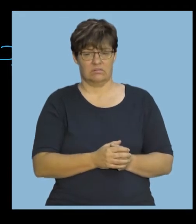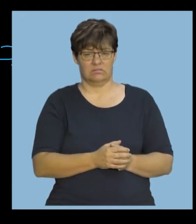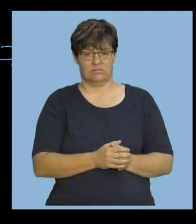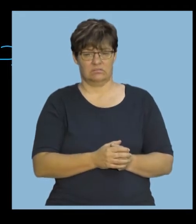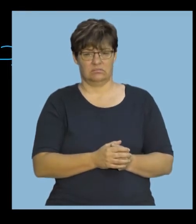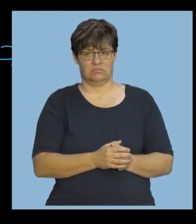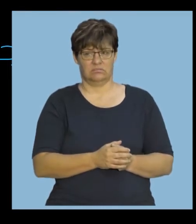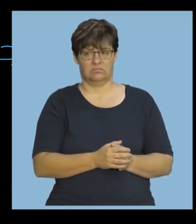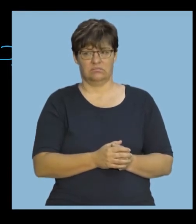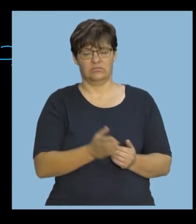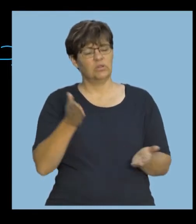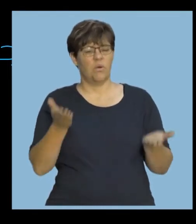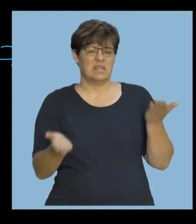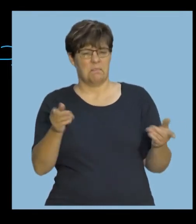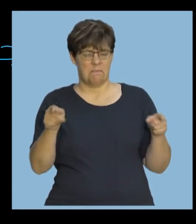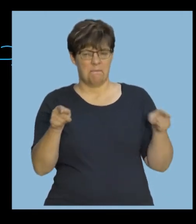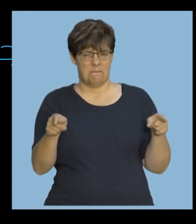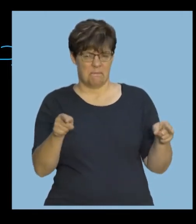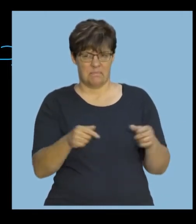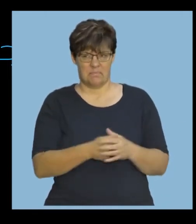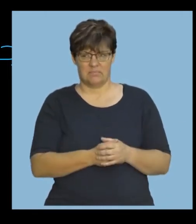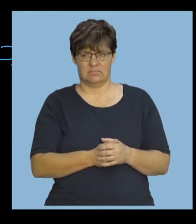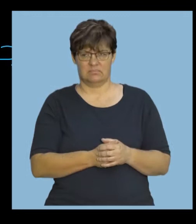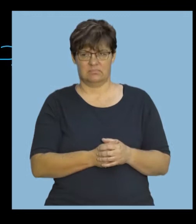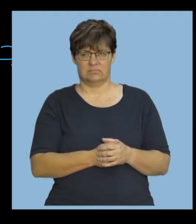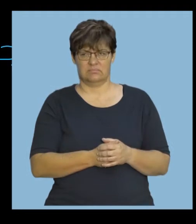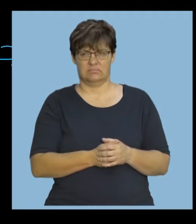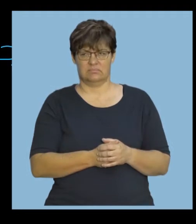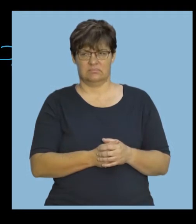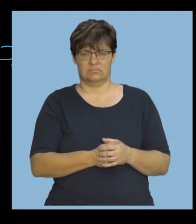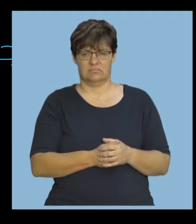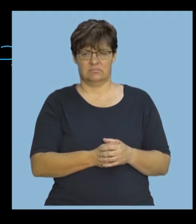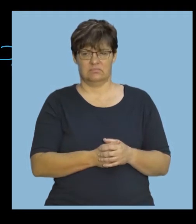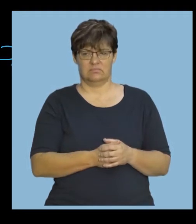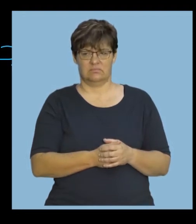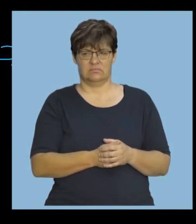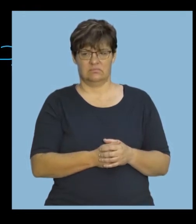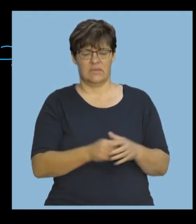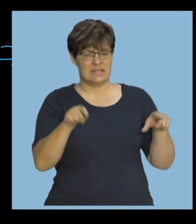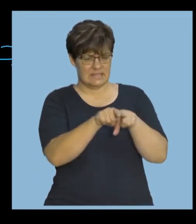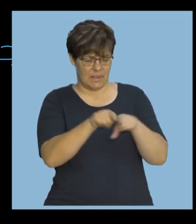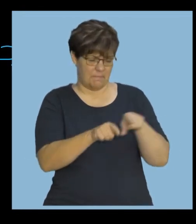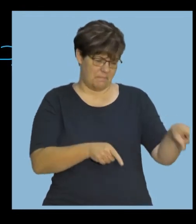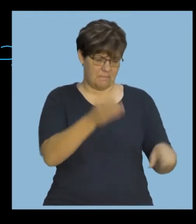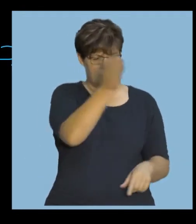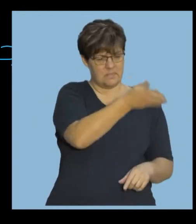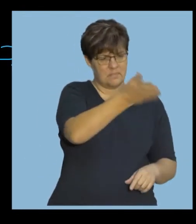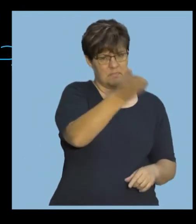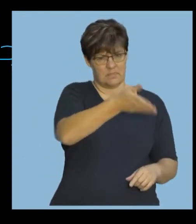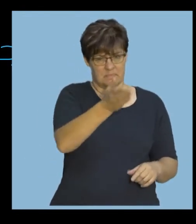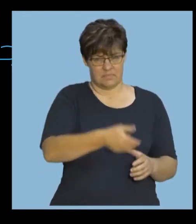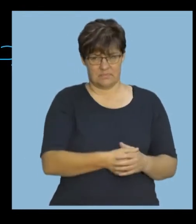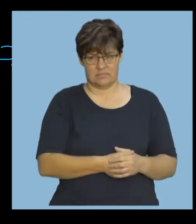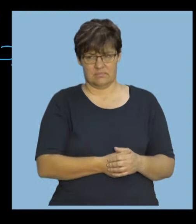and let's say equal actually. So you have same, this side of the data is the same as this side.